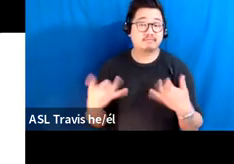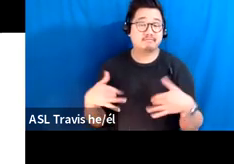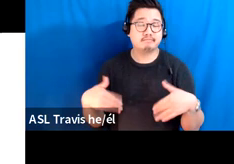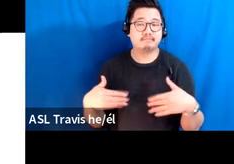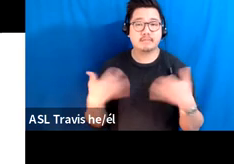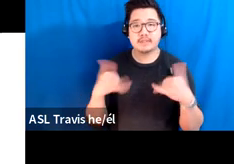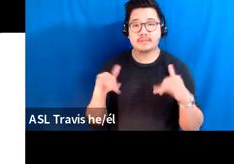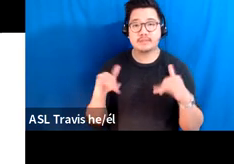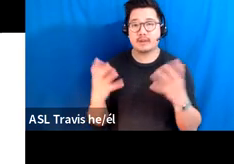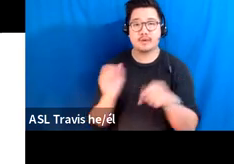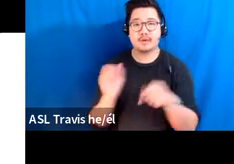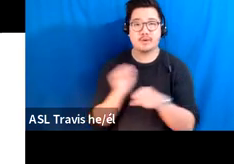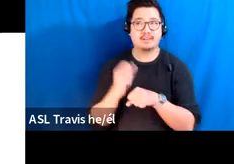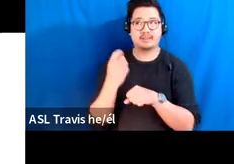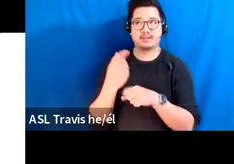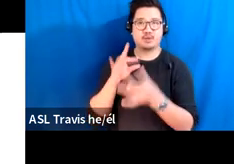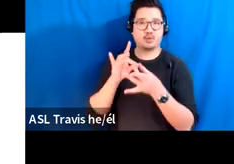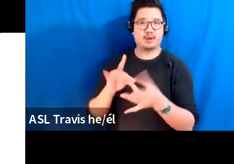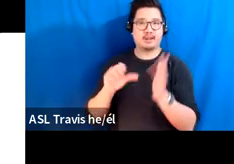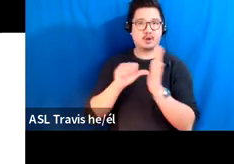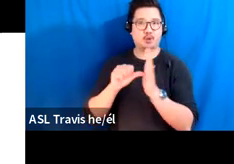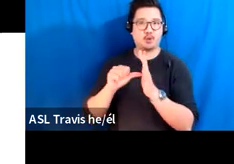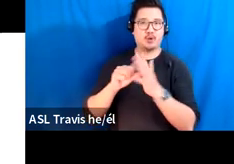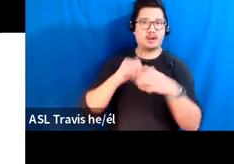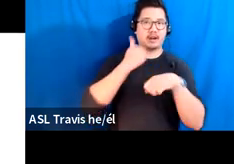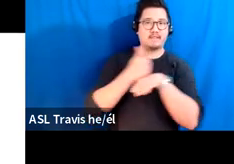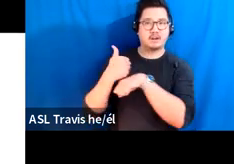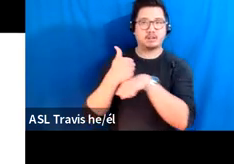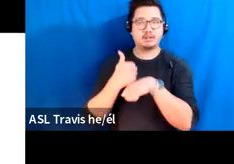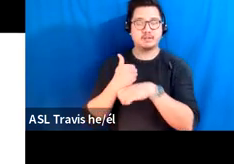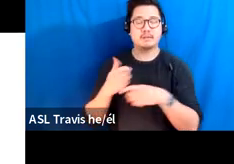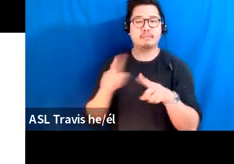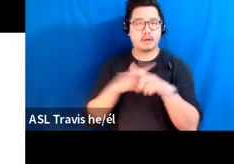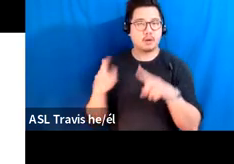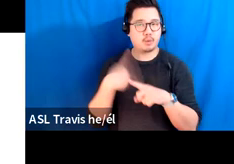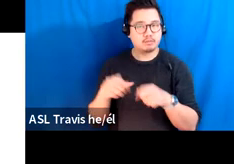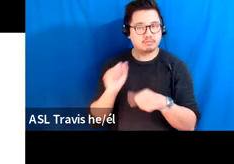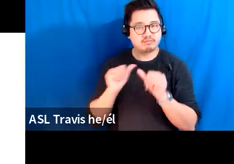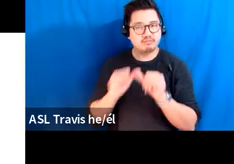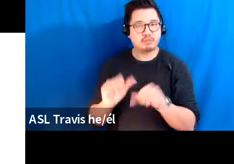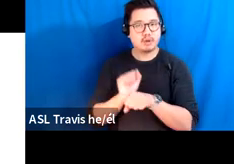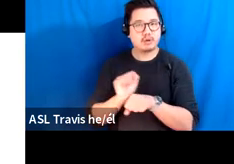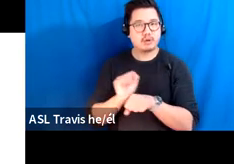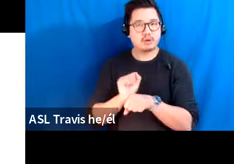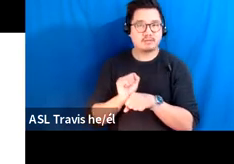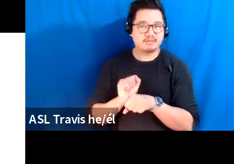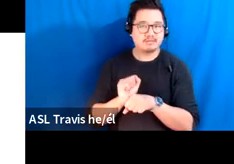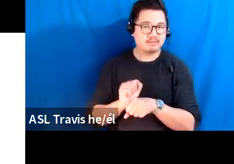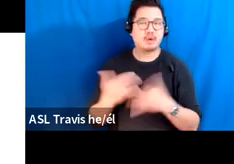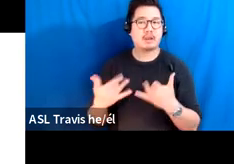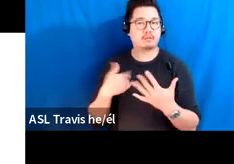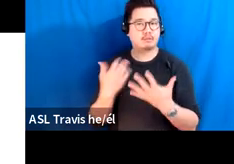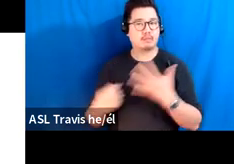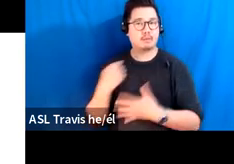on great configuration but we continue to move the work forward uh and we continue to have this to be a priority